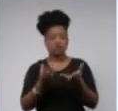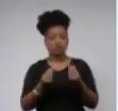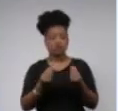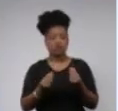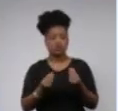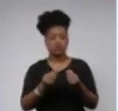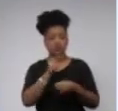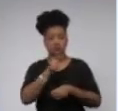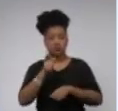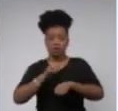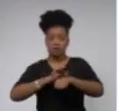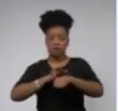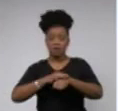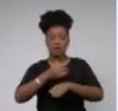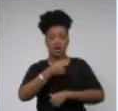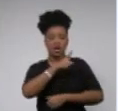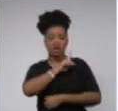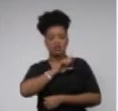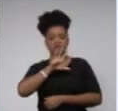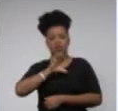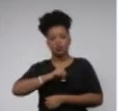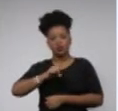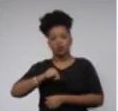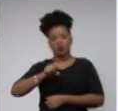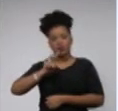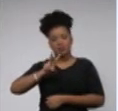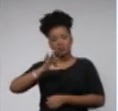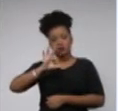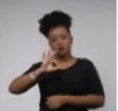50.28% of all cases worldwide, with